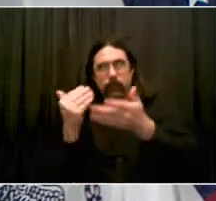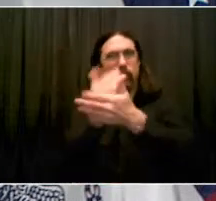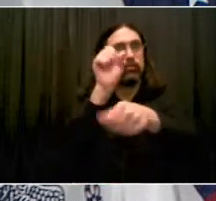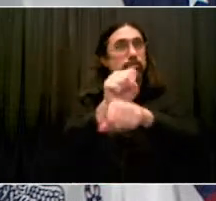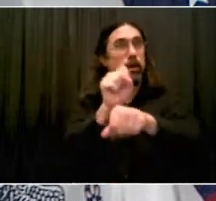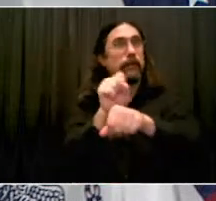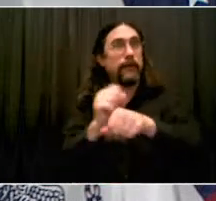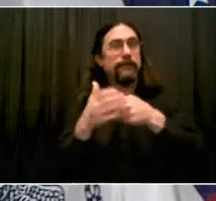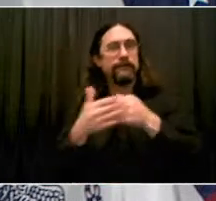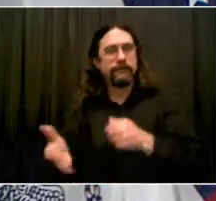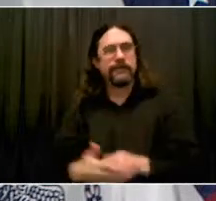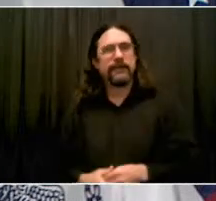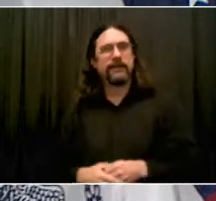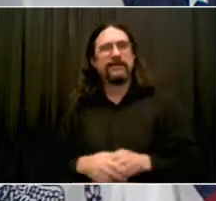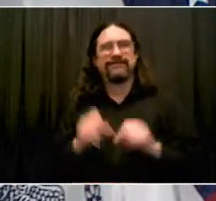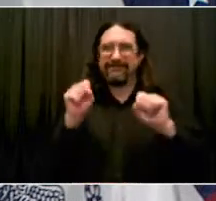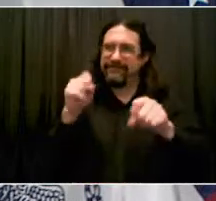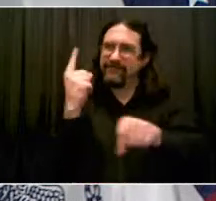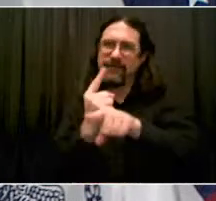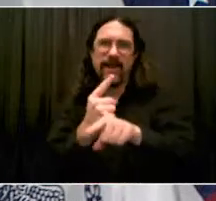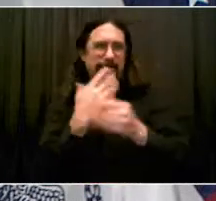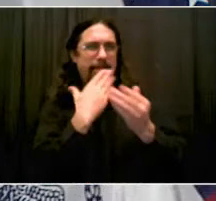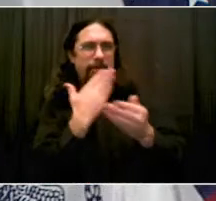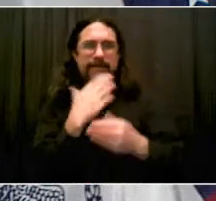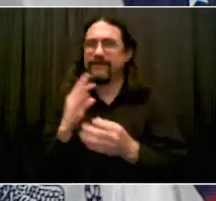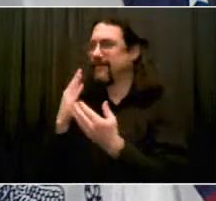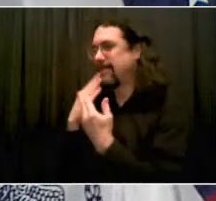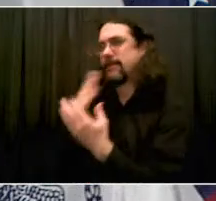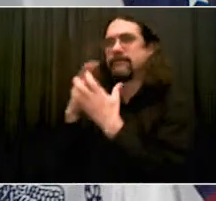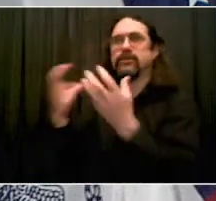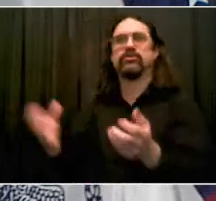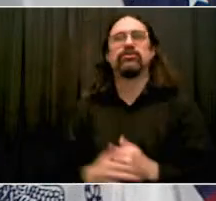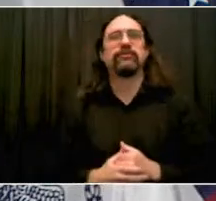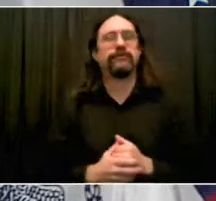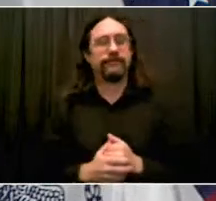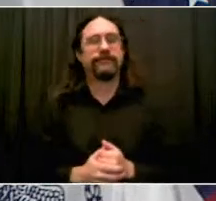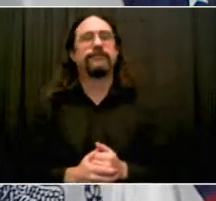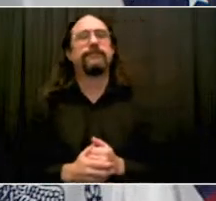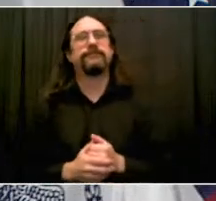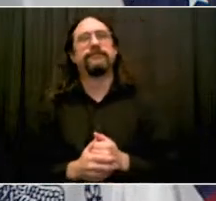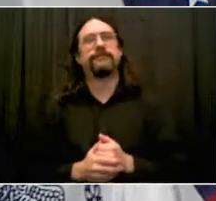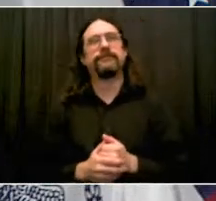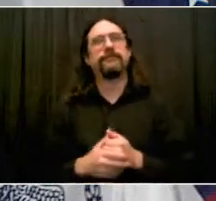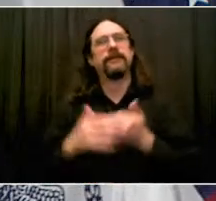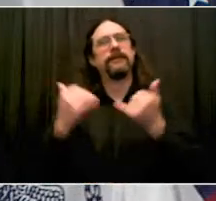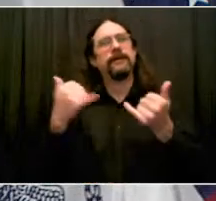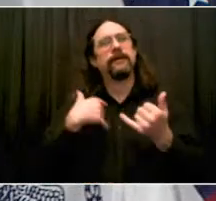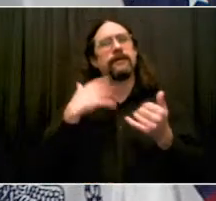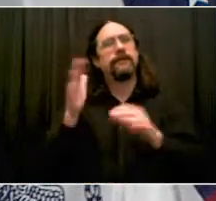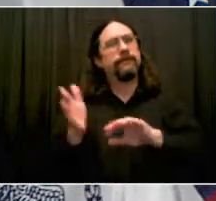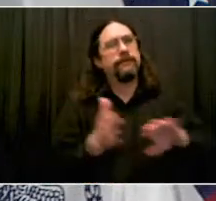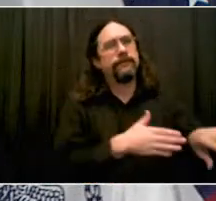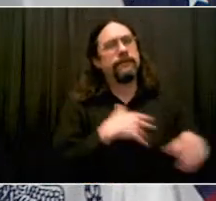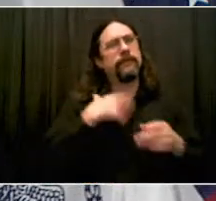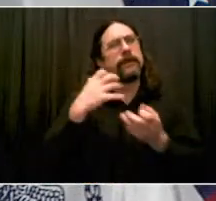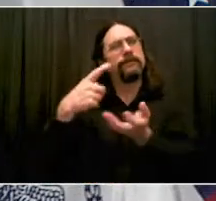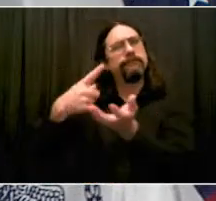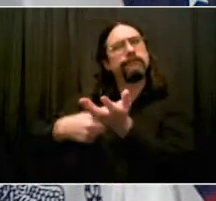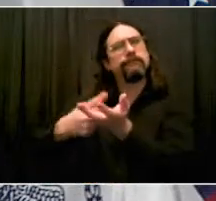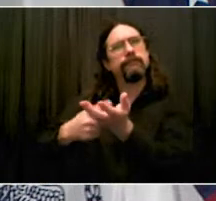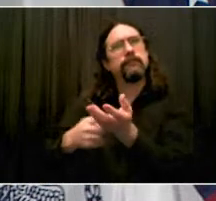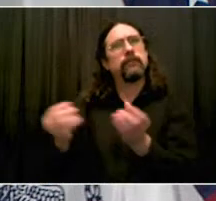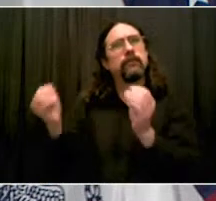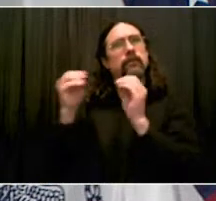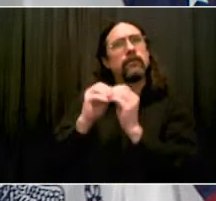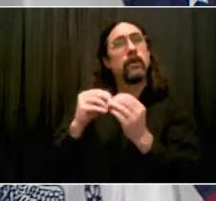All right, now, guess what? How do we move forward? I think you know where I'm going. Vaccines, vaccinate, vaccinate,